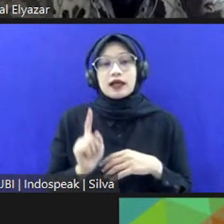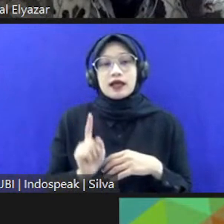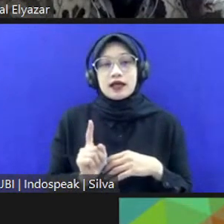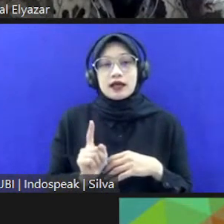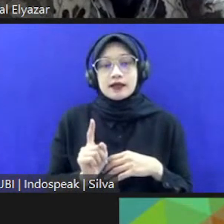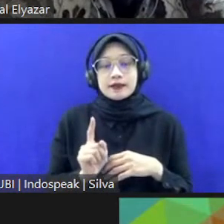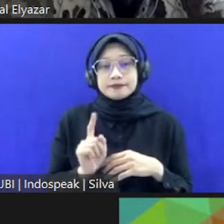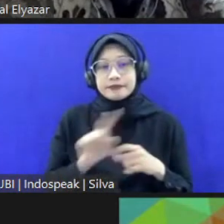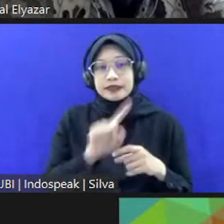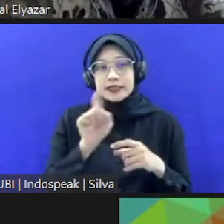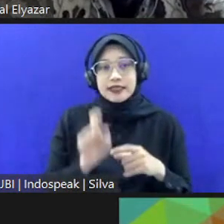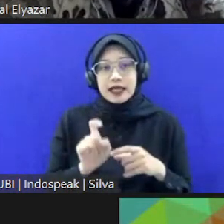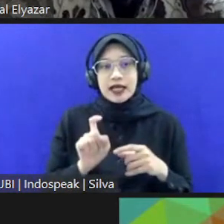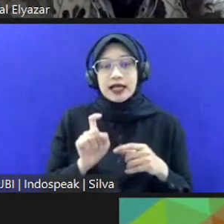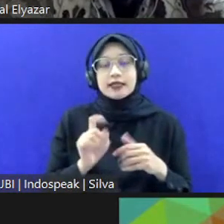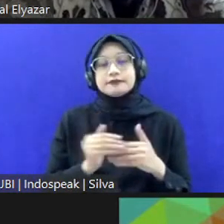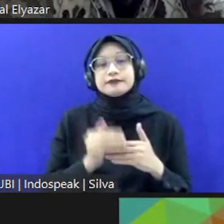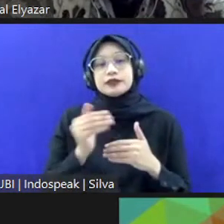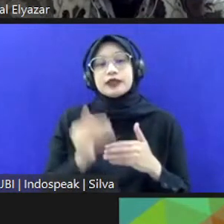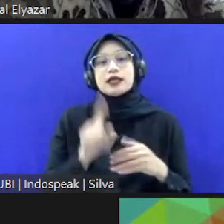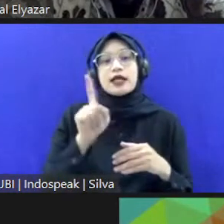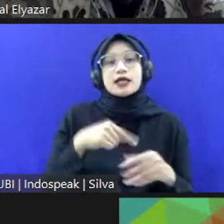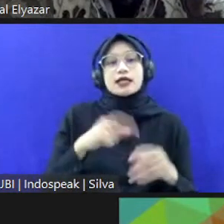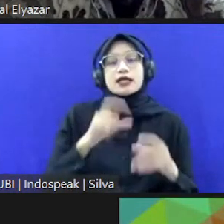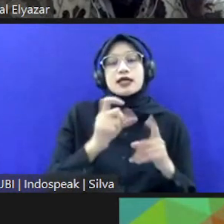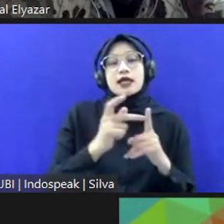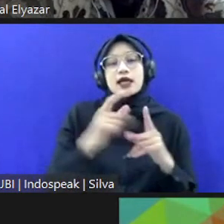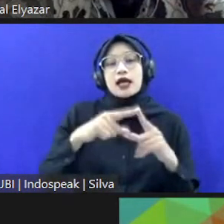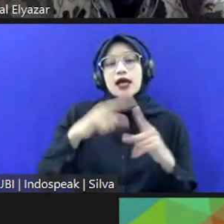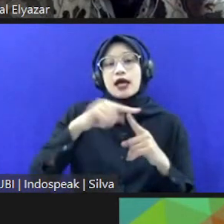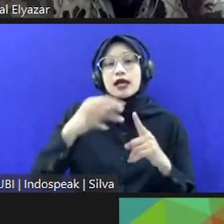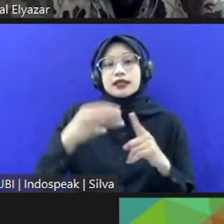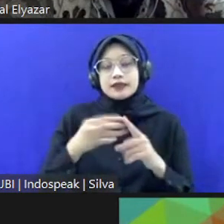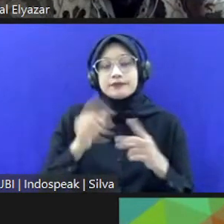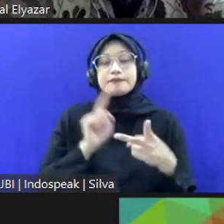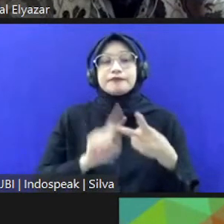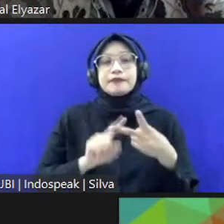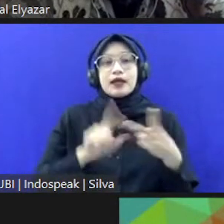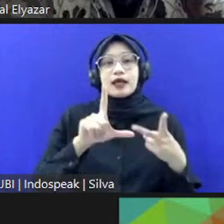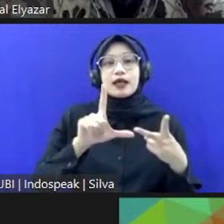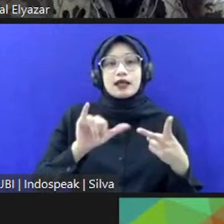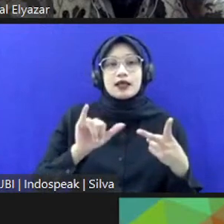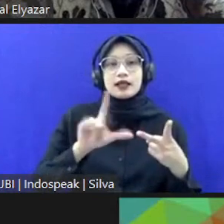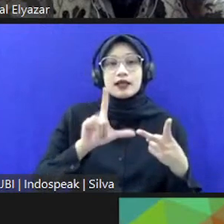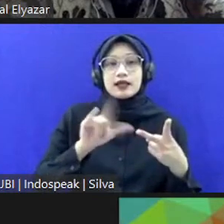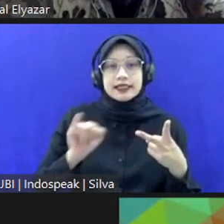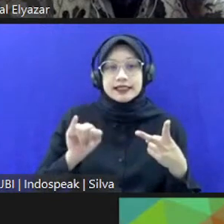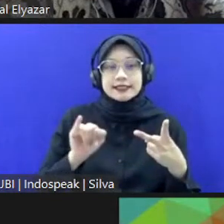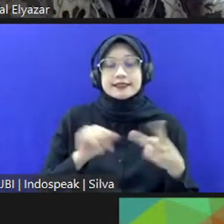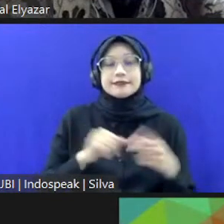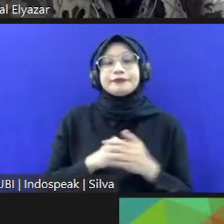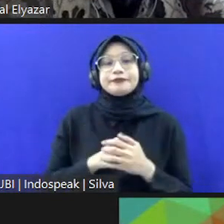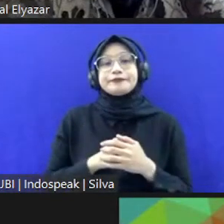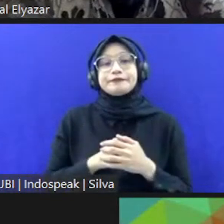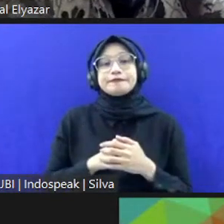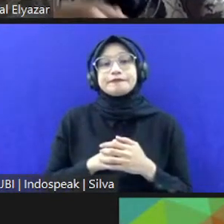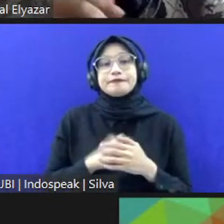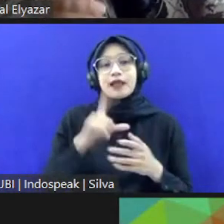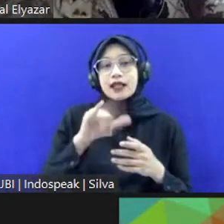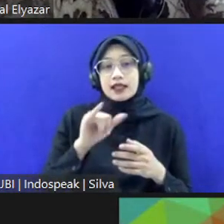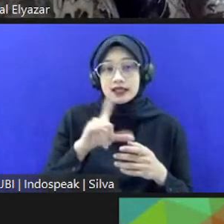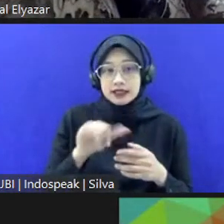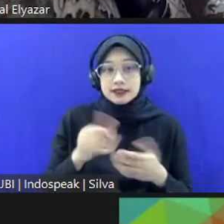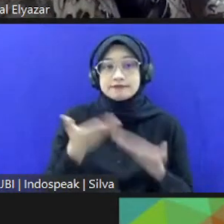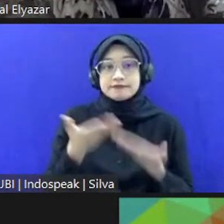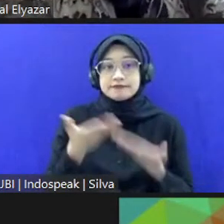questions from Hatip Basri and Lily Pramawati. Mbak Lily, are you ready to ask your question? Yes,